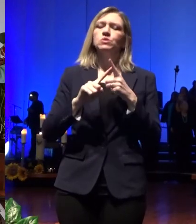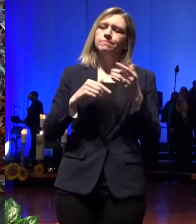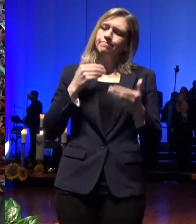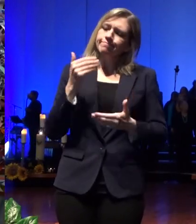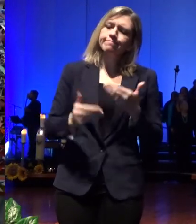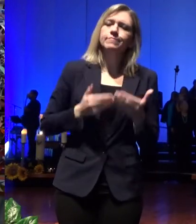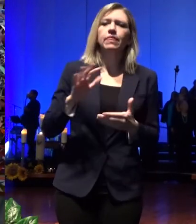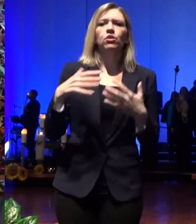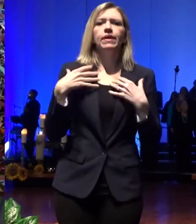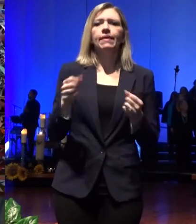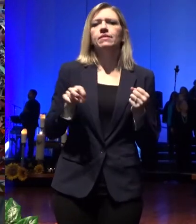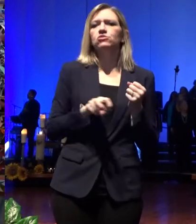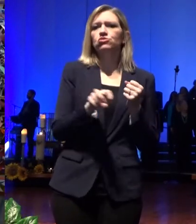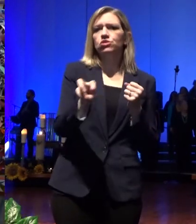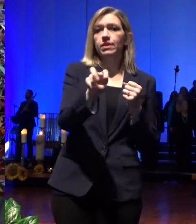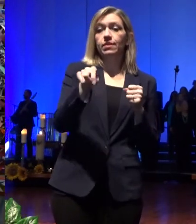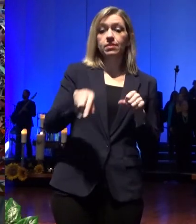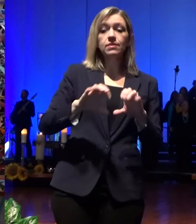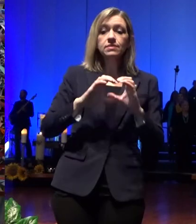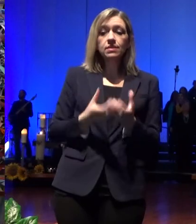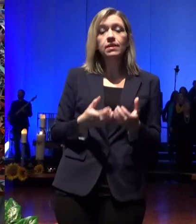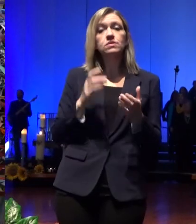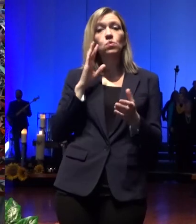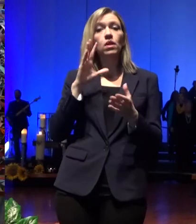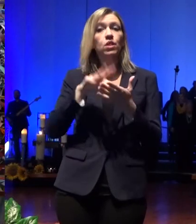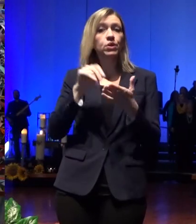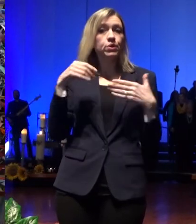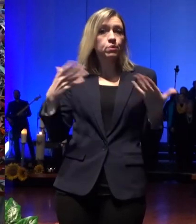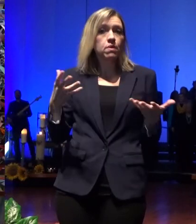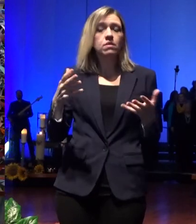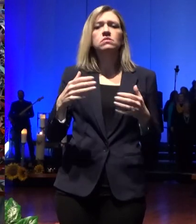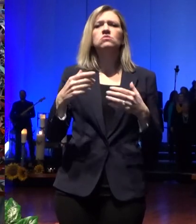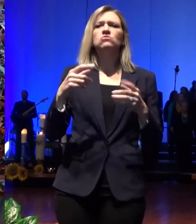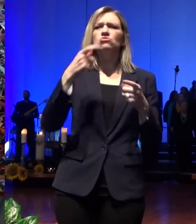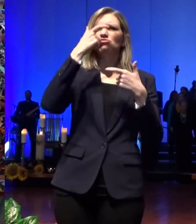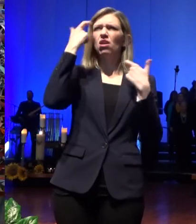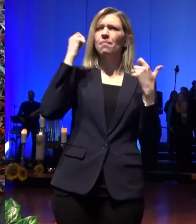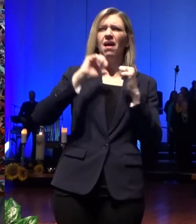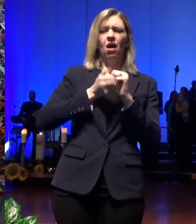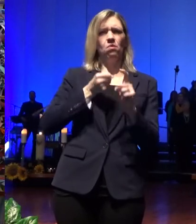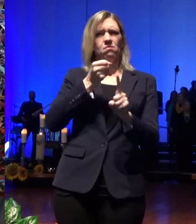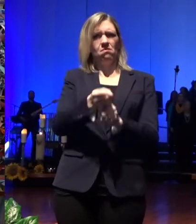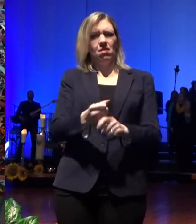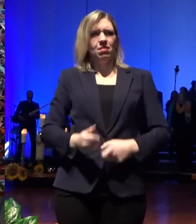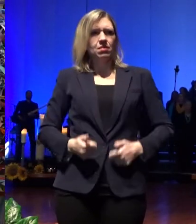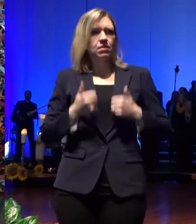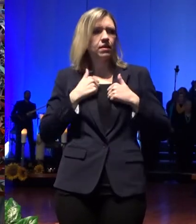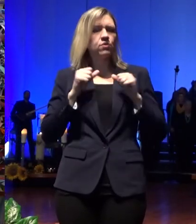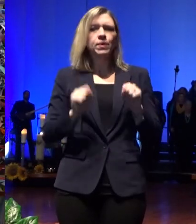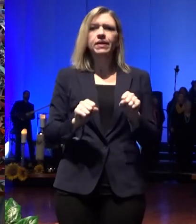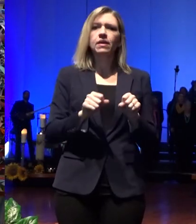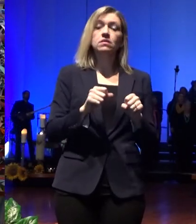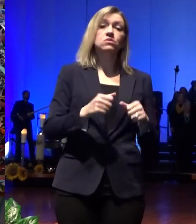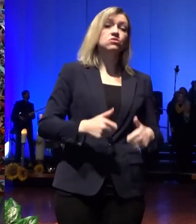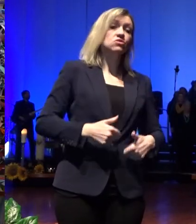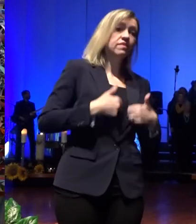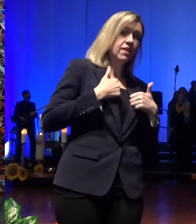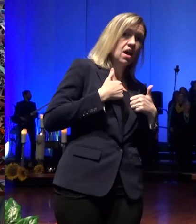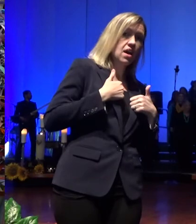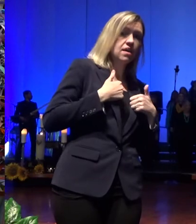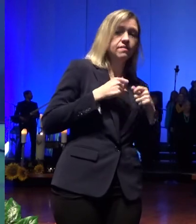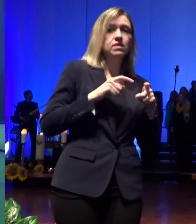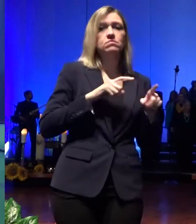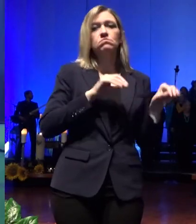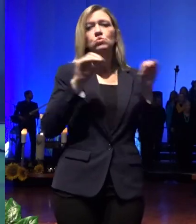journey. In this class, we will learn how trauma can impact one's life and how we can move from a space of simply surviving to